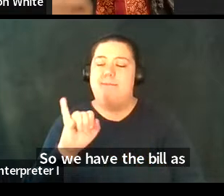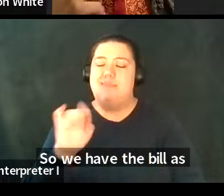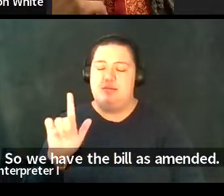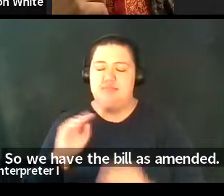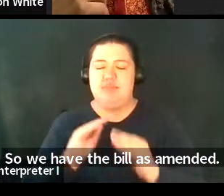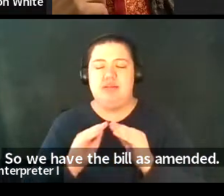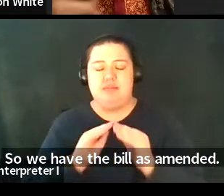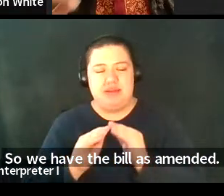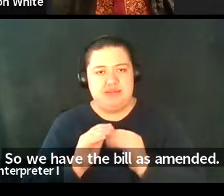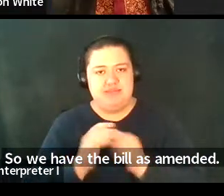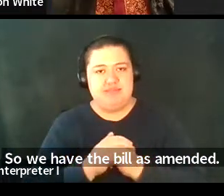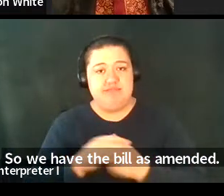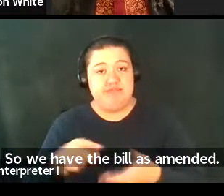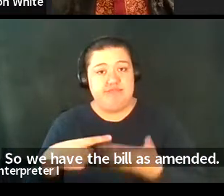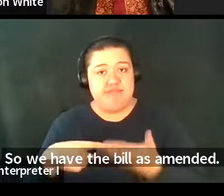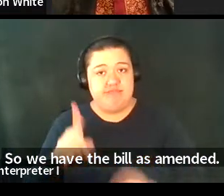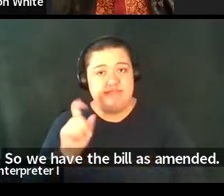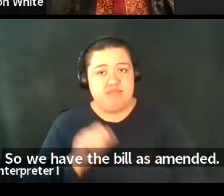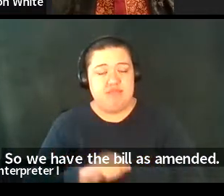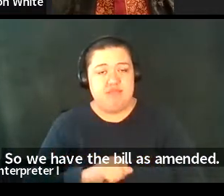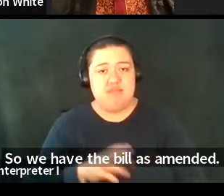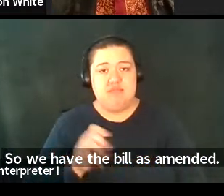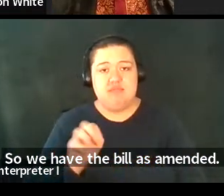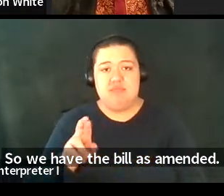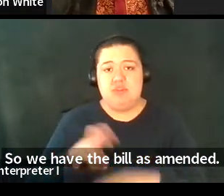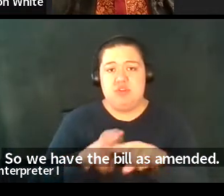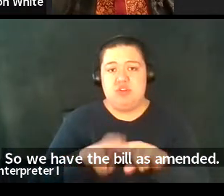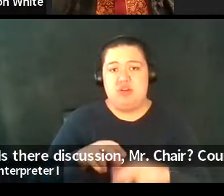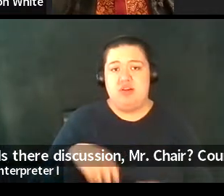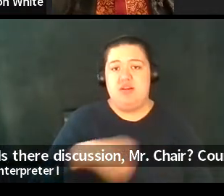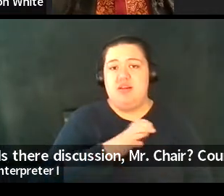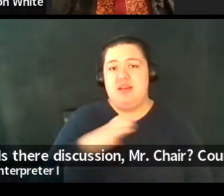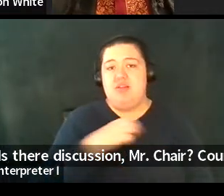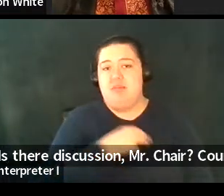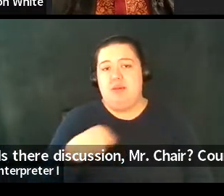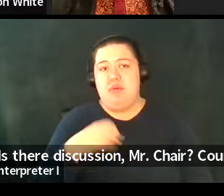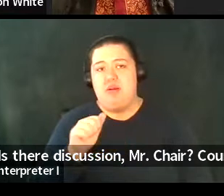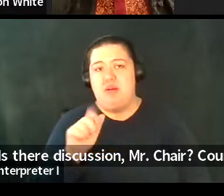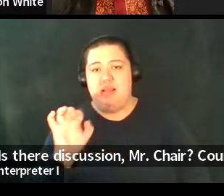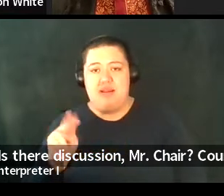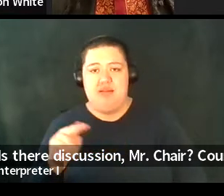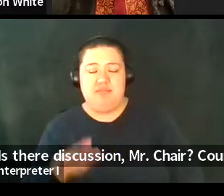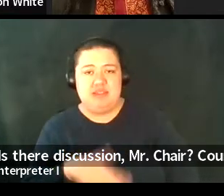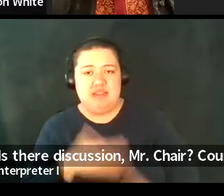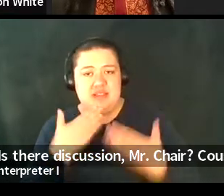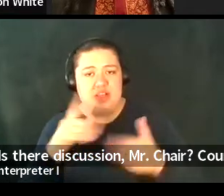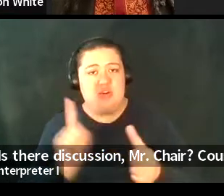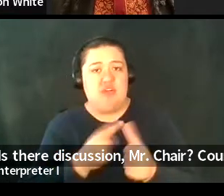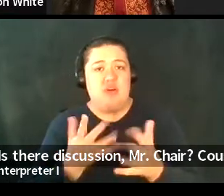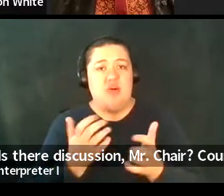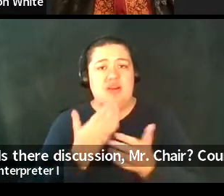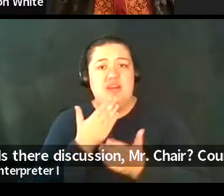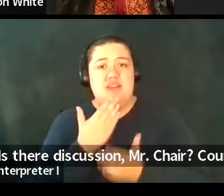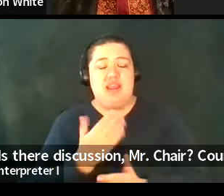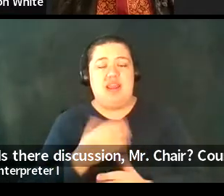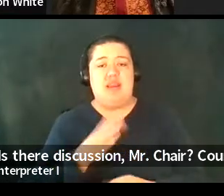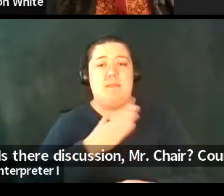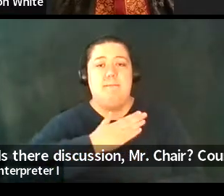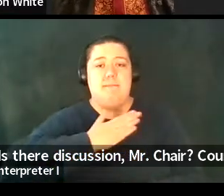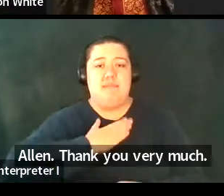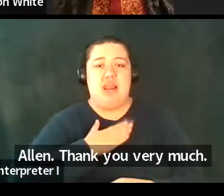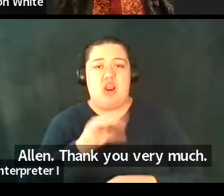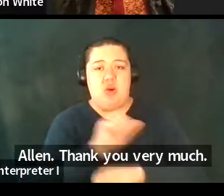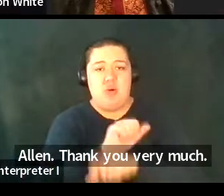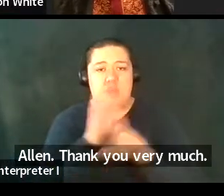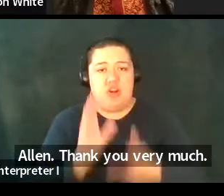before us. Is there discussion? Mr. Chair. Councilmember Allen. Thank you very much. First, I want to thank my colleague, Councilmember Trayon White, and